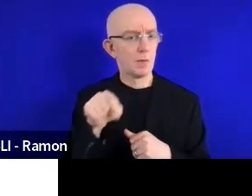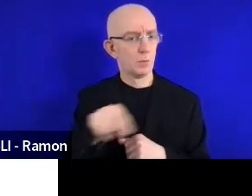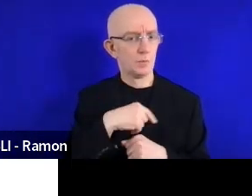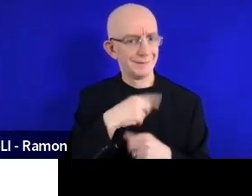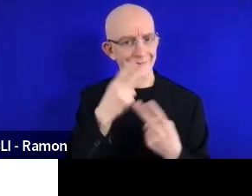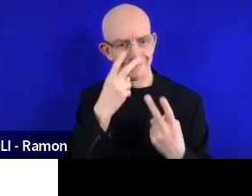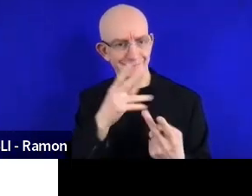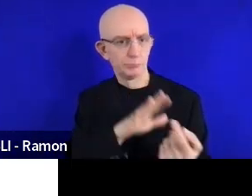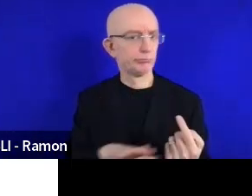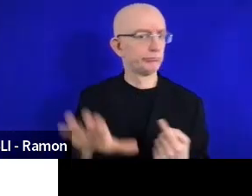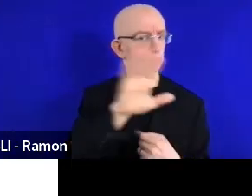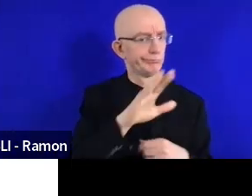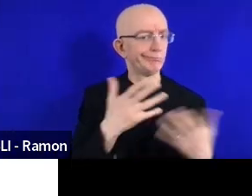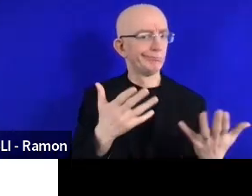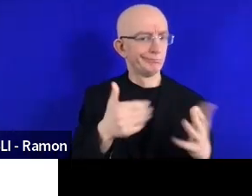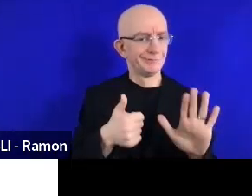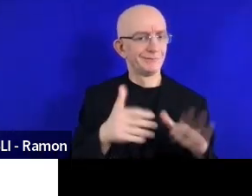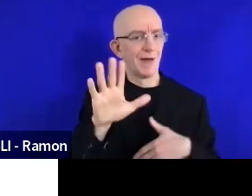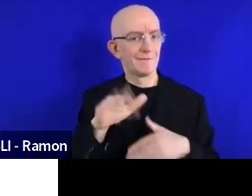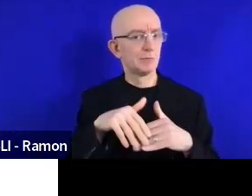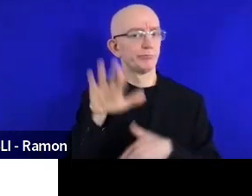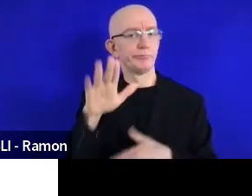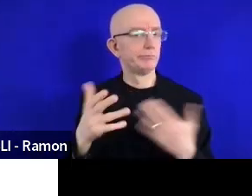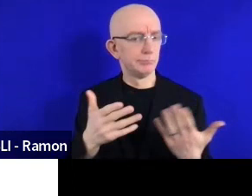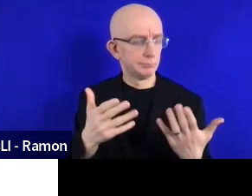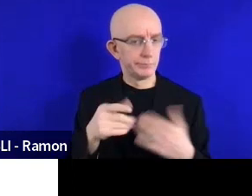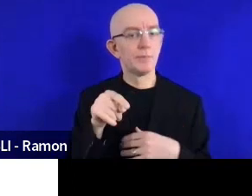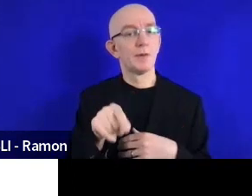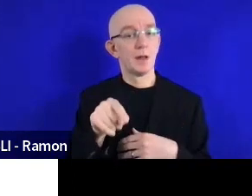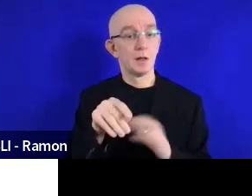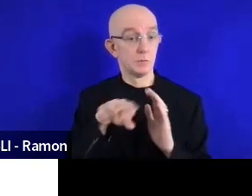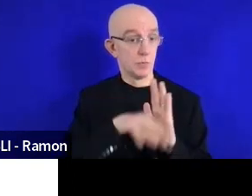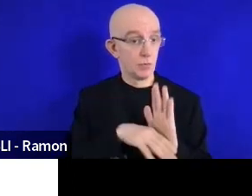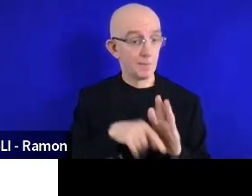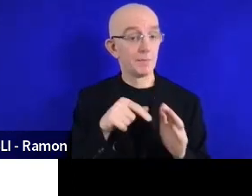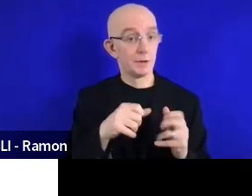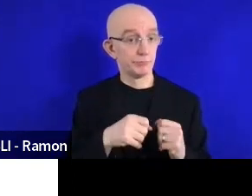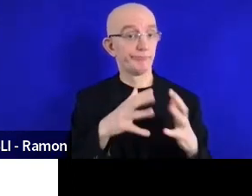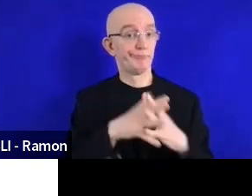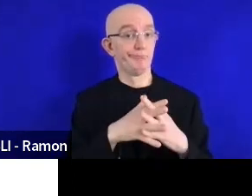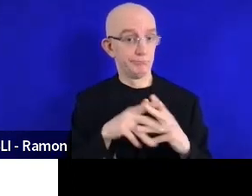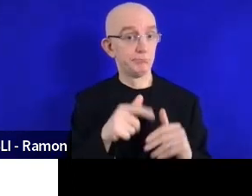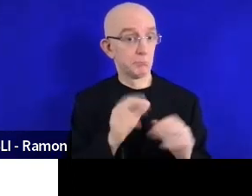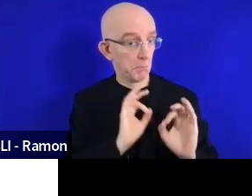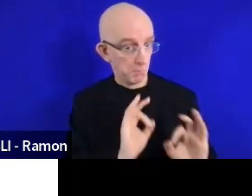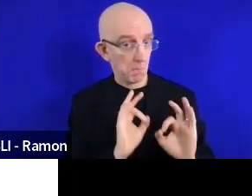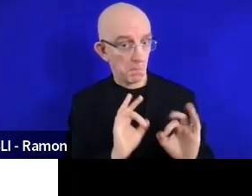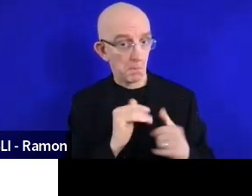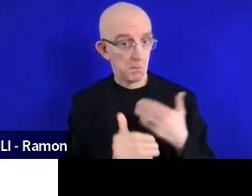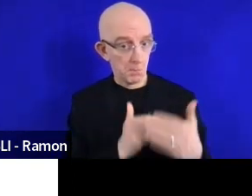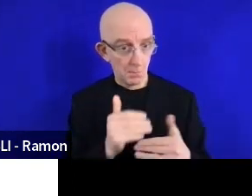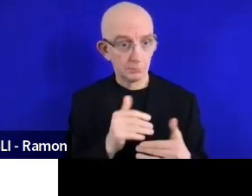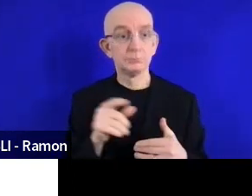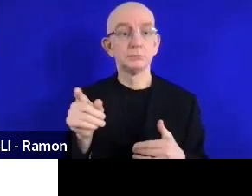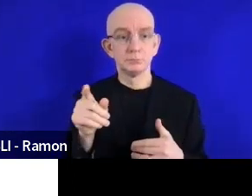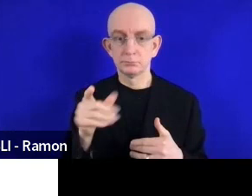the program across the country. And when we rolled out the program across